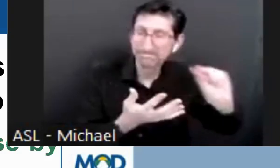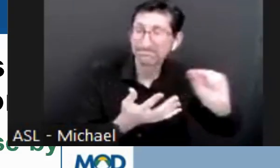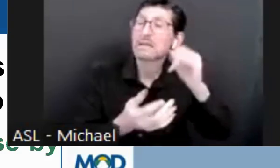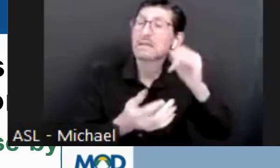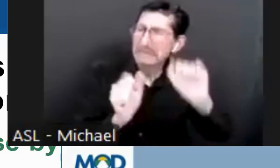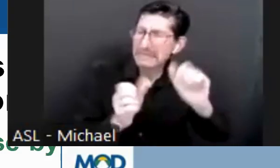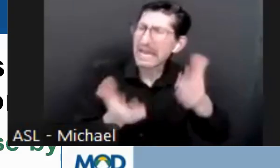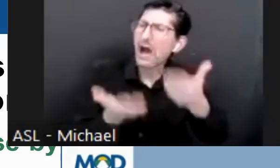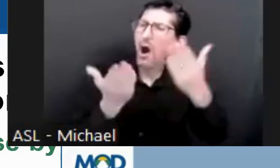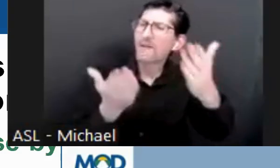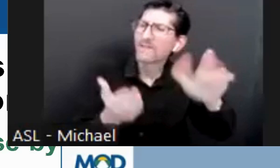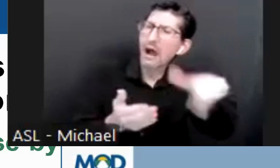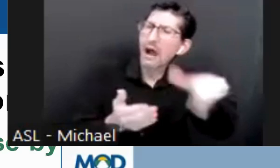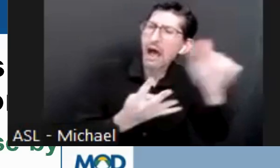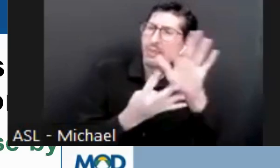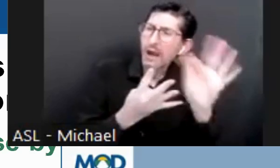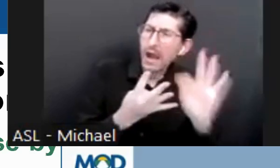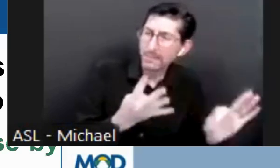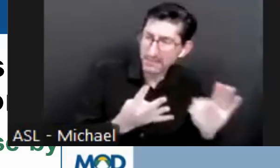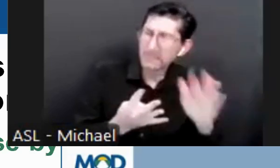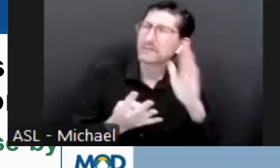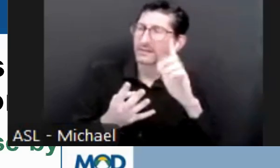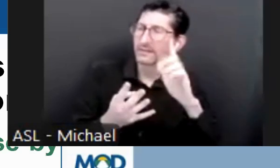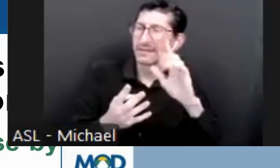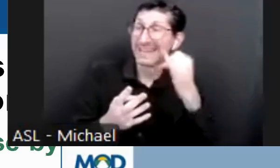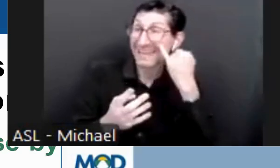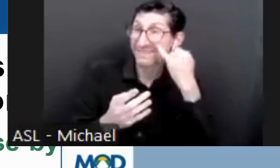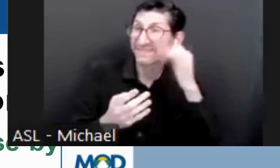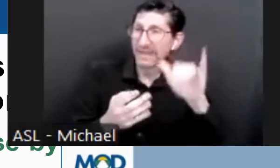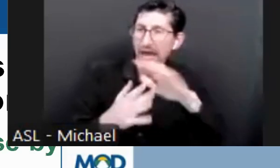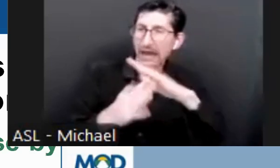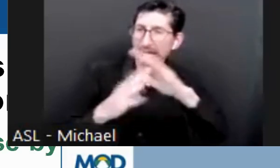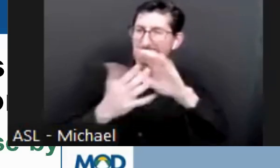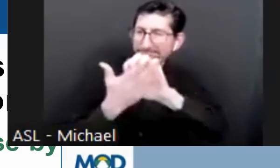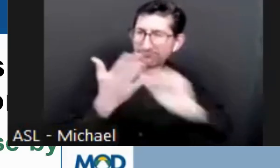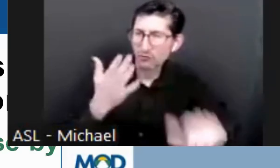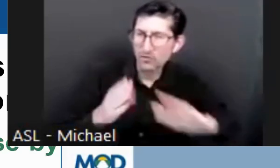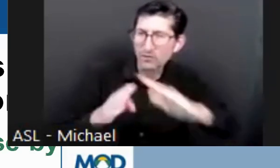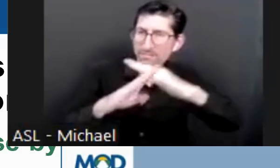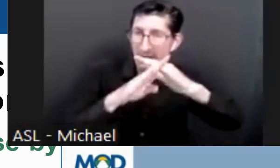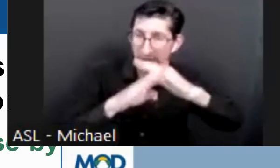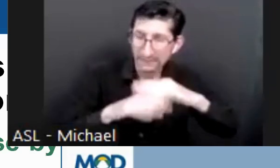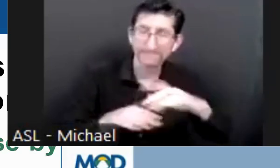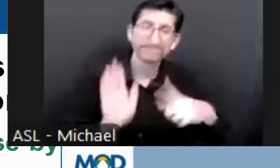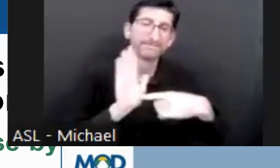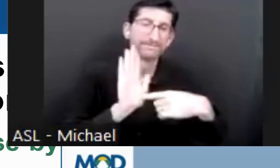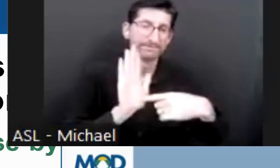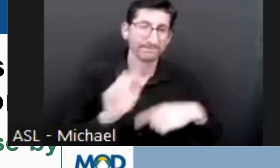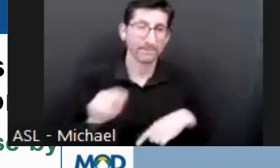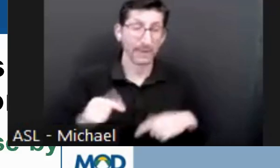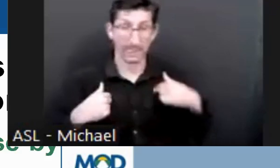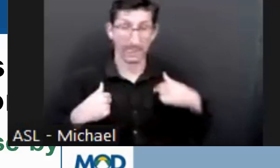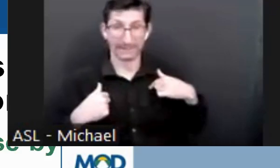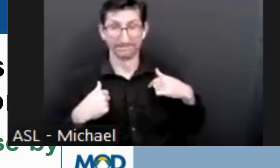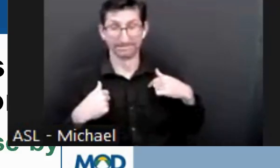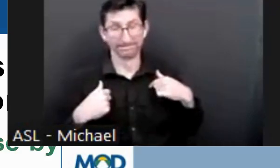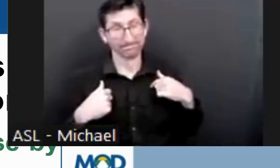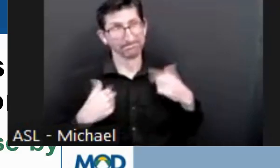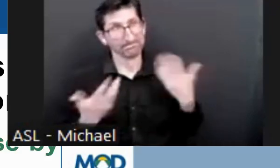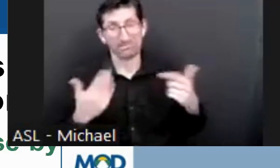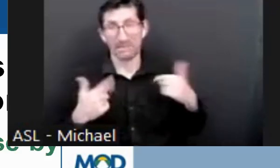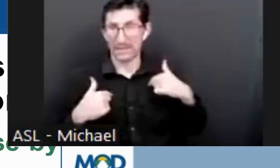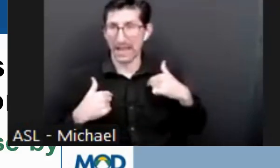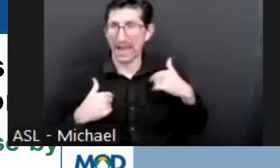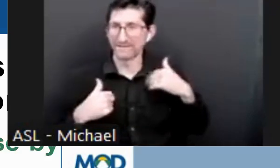it will eliminate the barrier you've described, they've met their obligations. So for example, let's say that I've acquired a